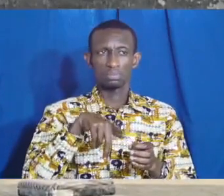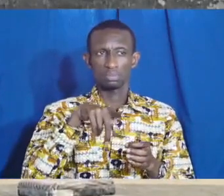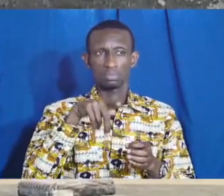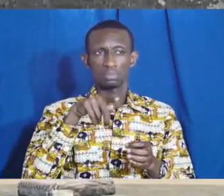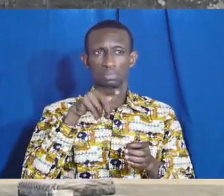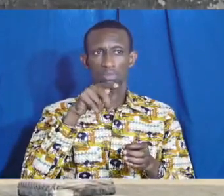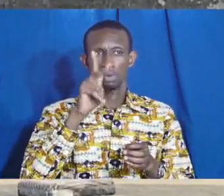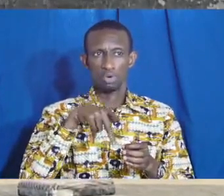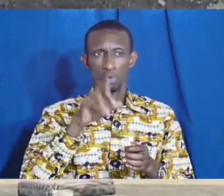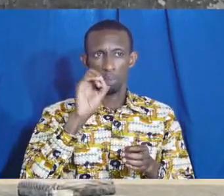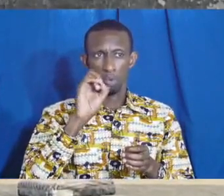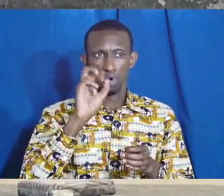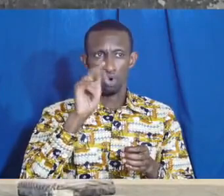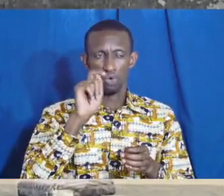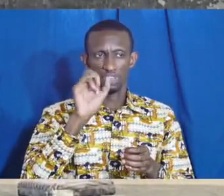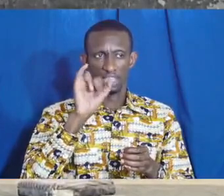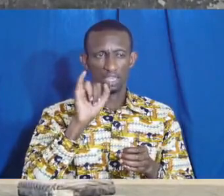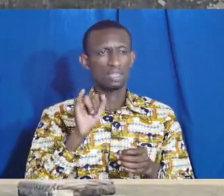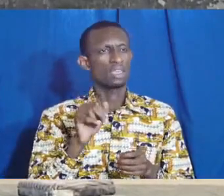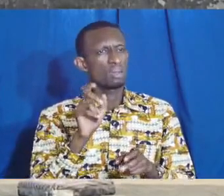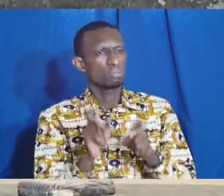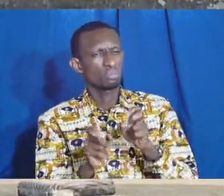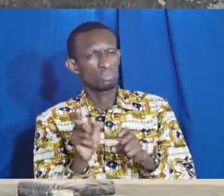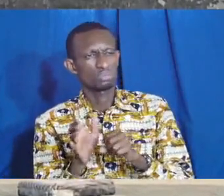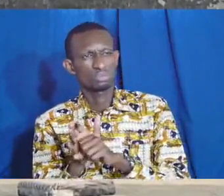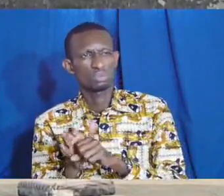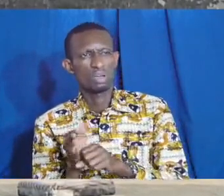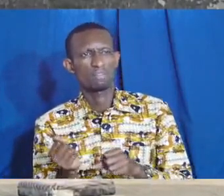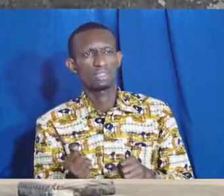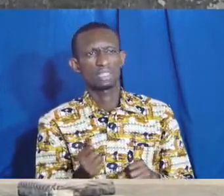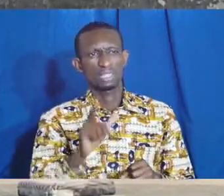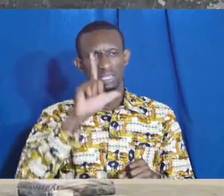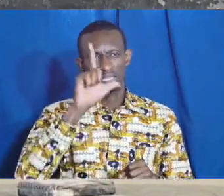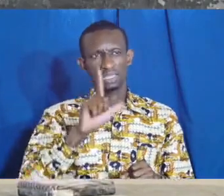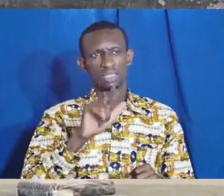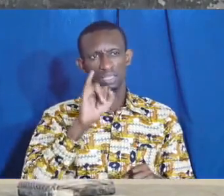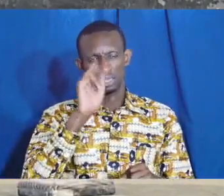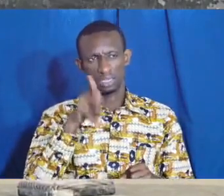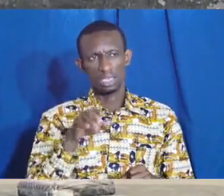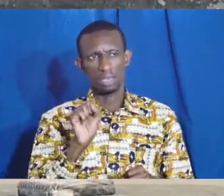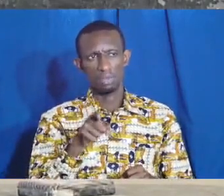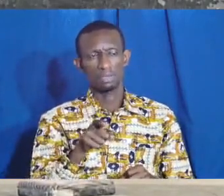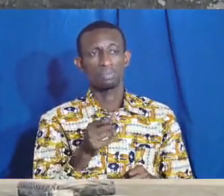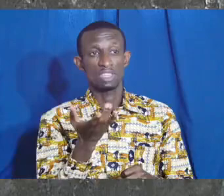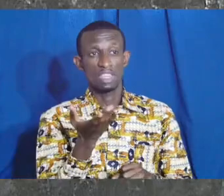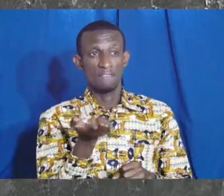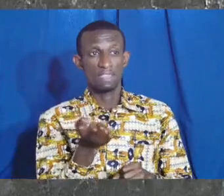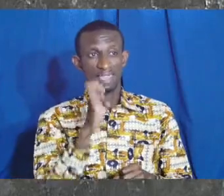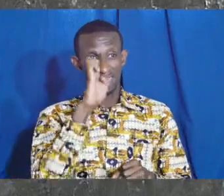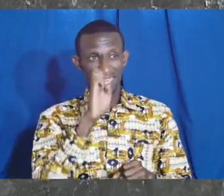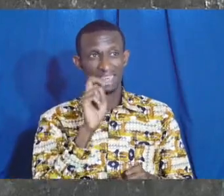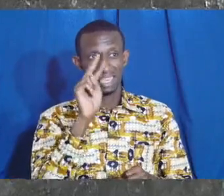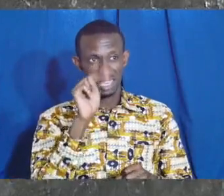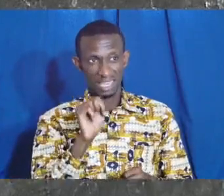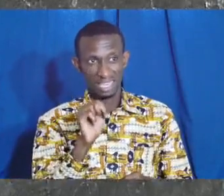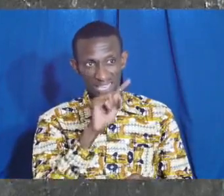enzymes, they have a suffix which is called ase. The presence of ase indicates it is an enzyme. When you get anything and you add something like